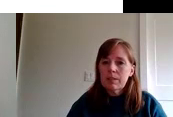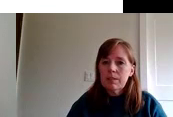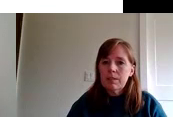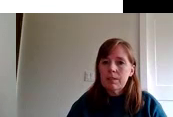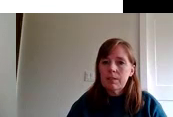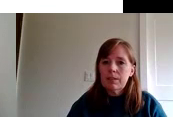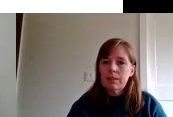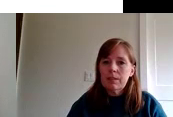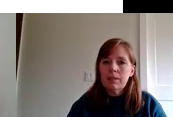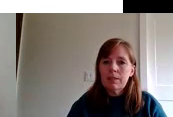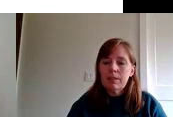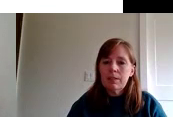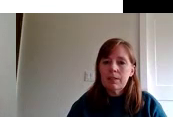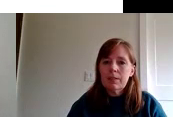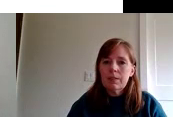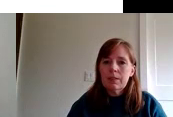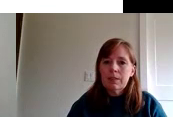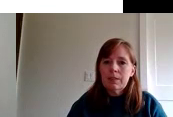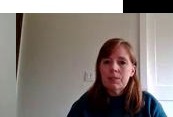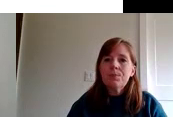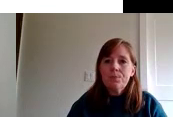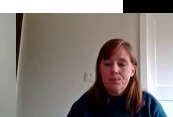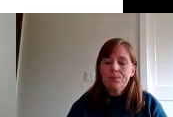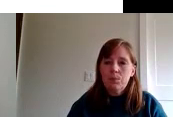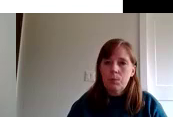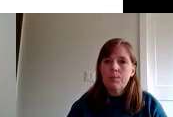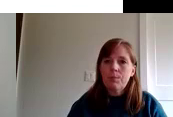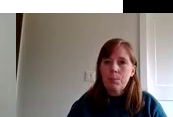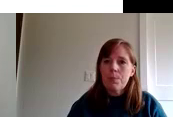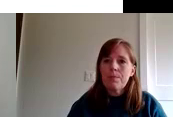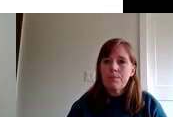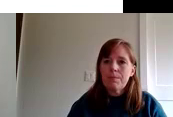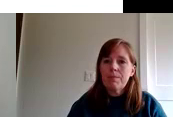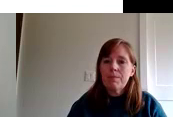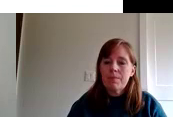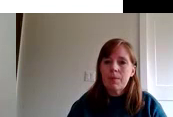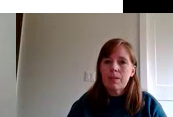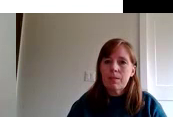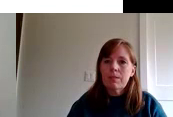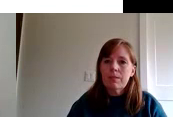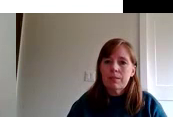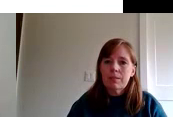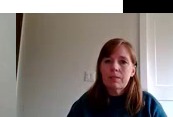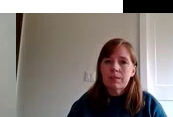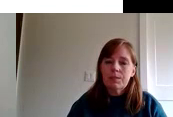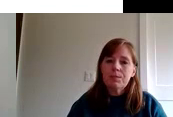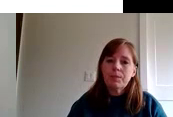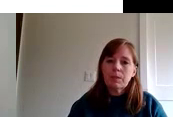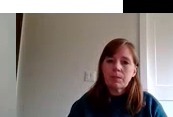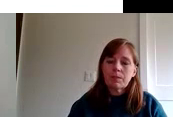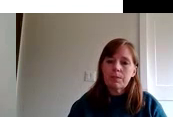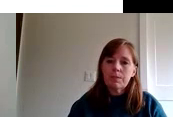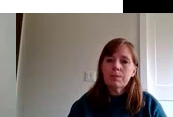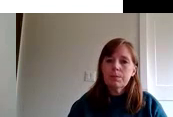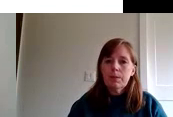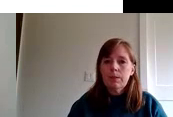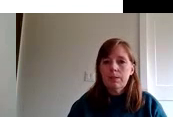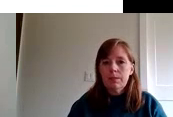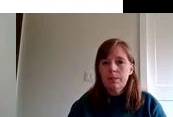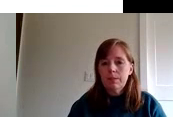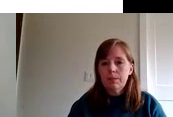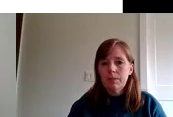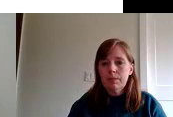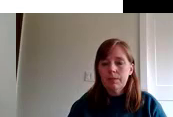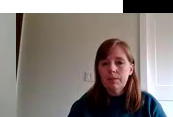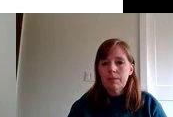worksheets home, but there was no way for me to see my students' hands. And for my older students or typically developing students,